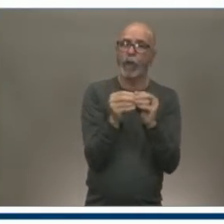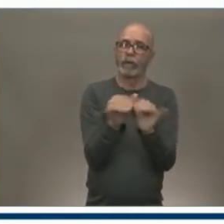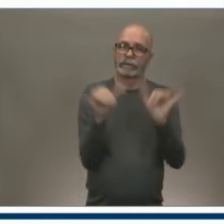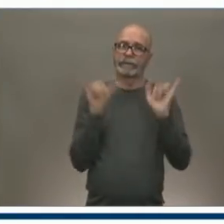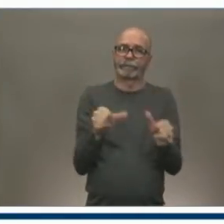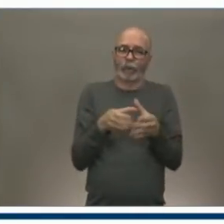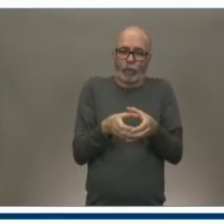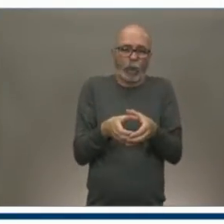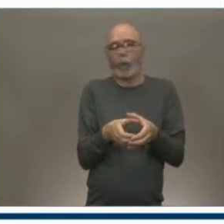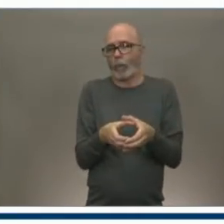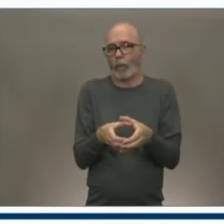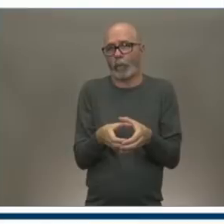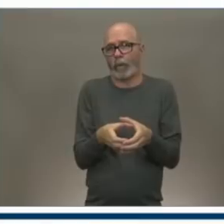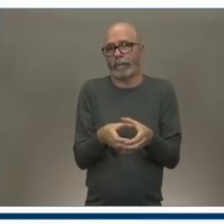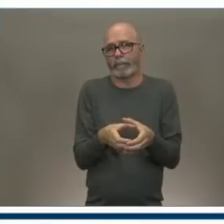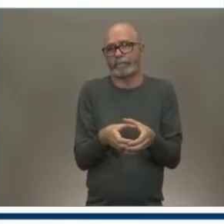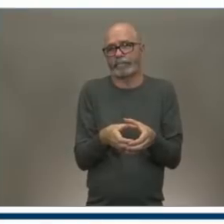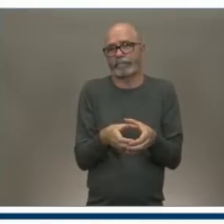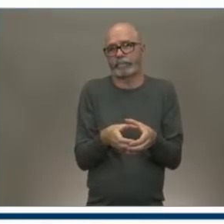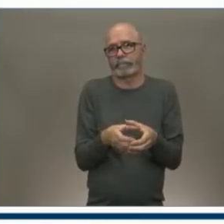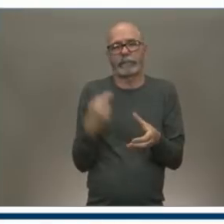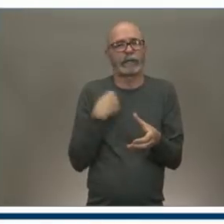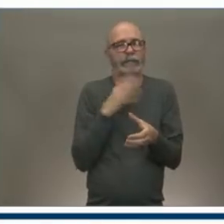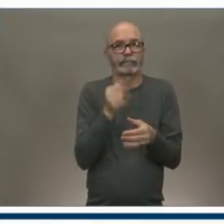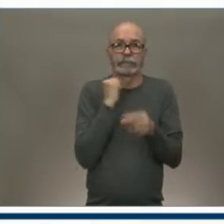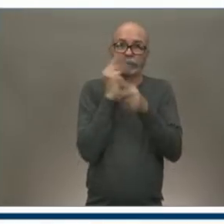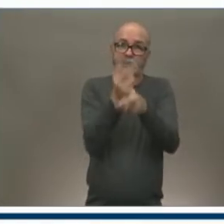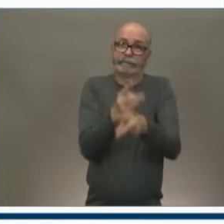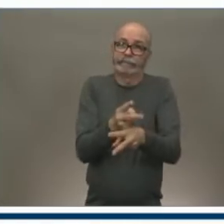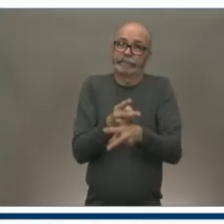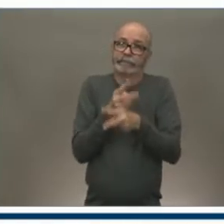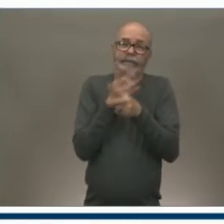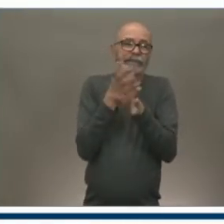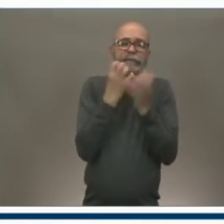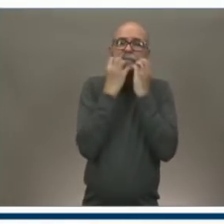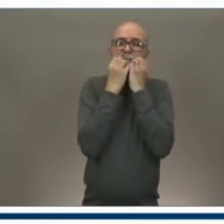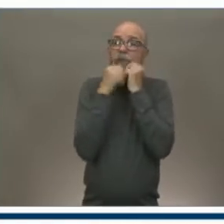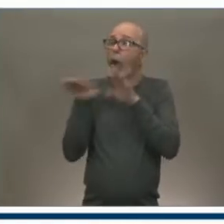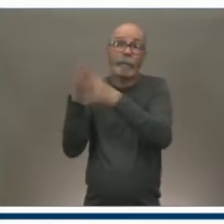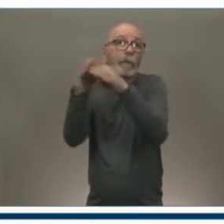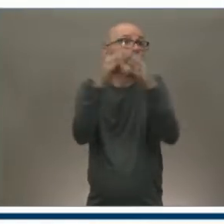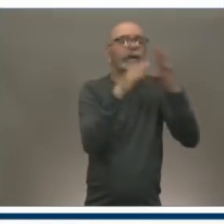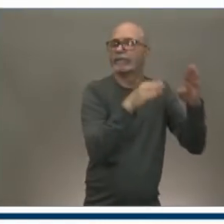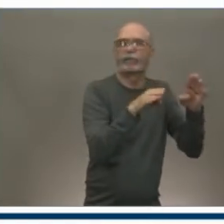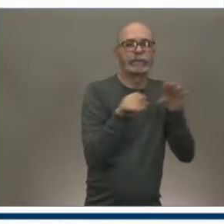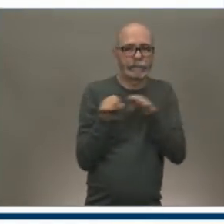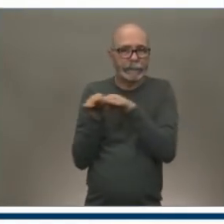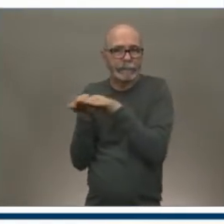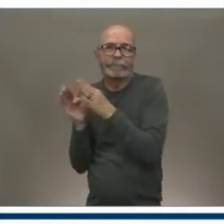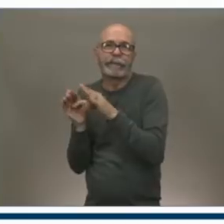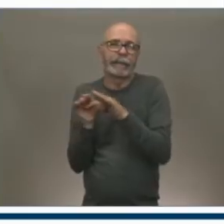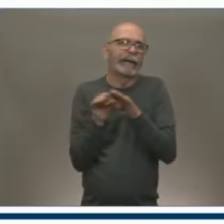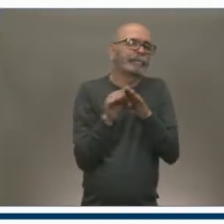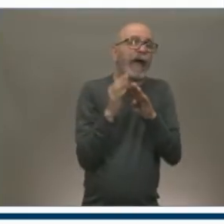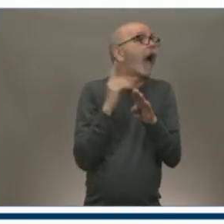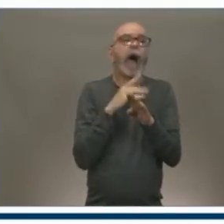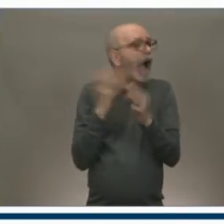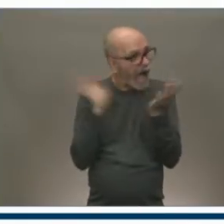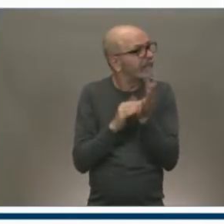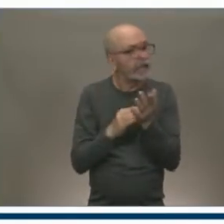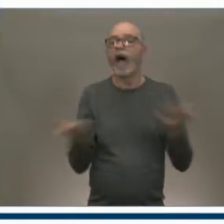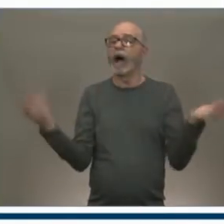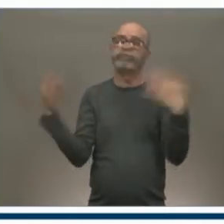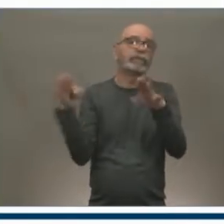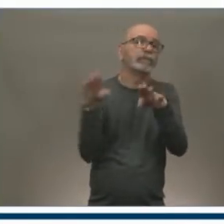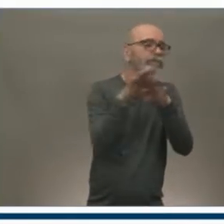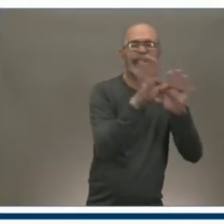to be very careful about opening up. We do not want to put ourselves in a position of shutting down again. We've worked too hard to